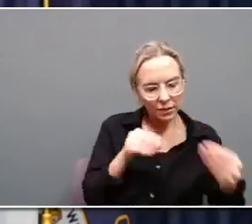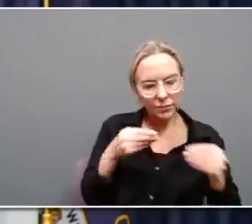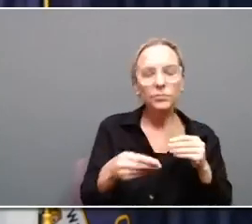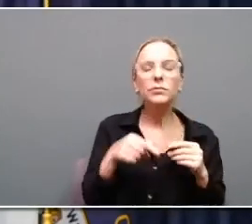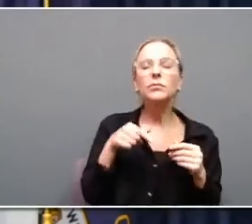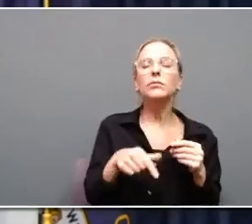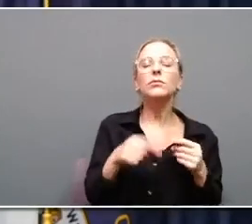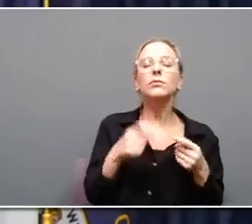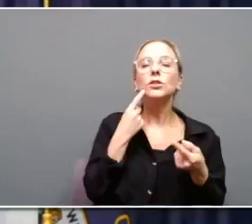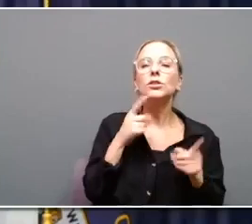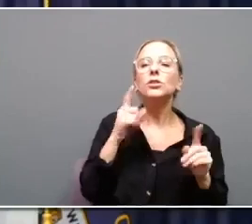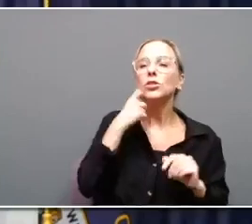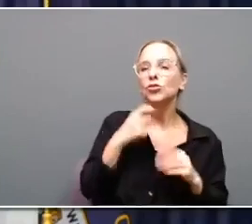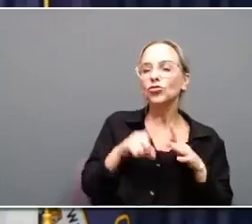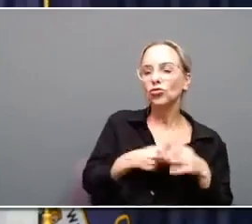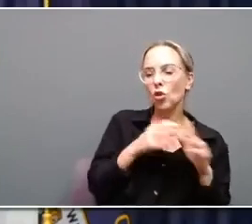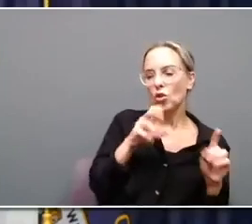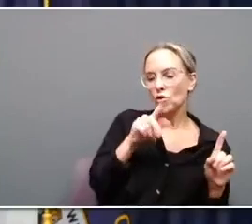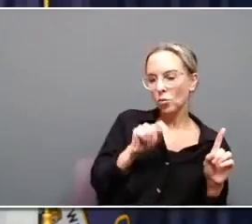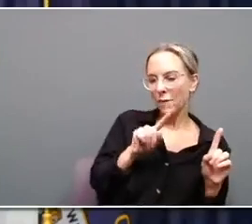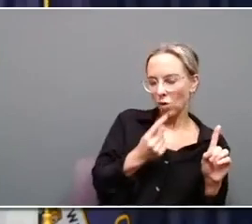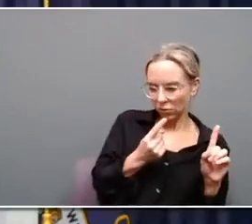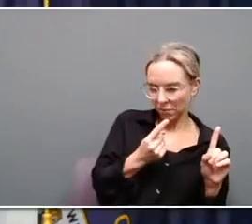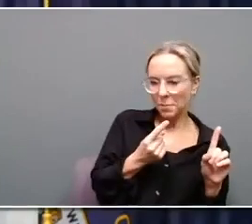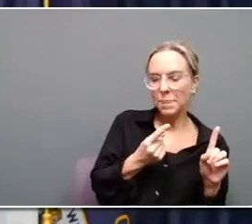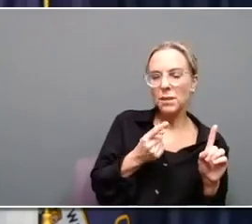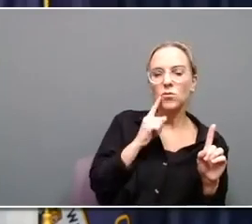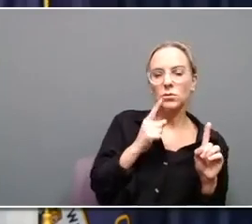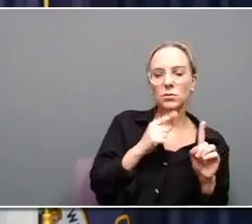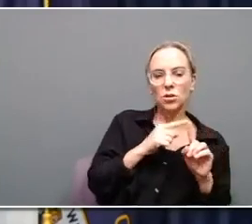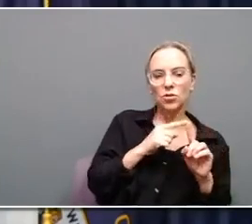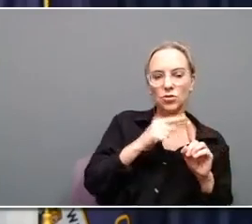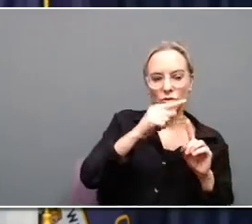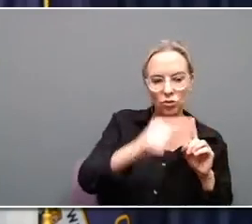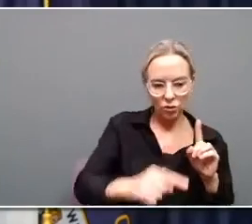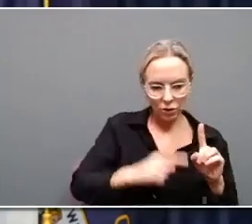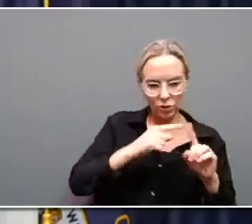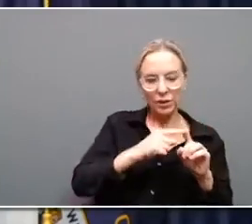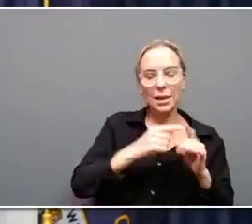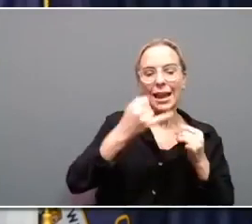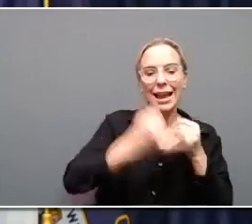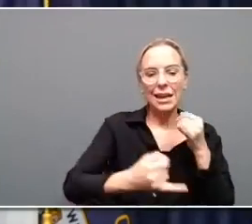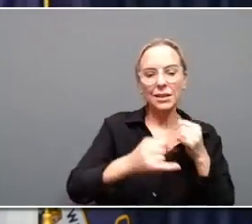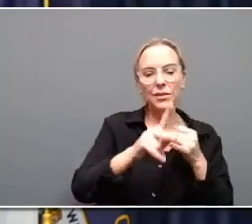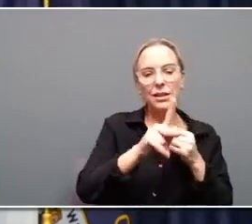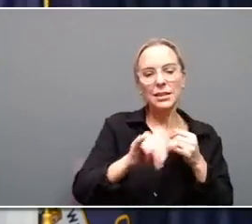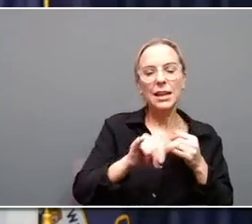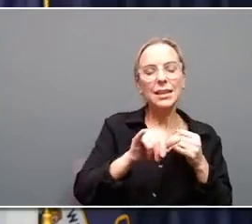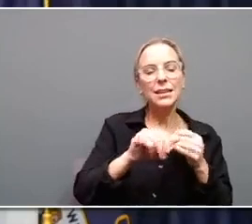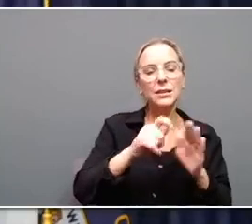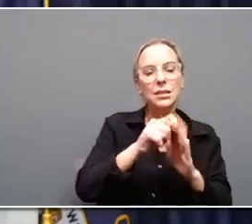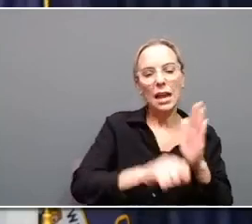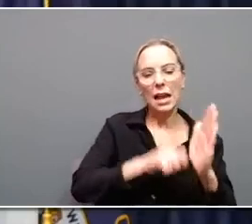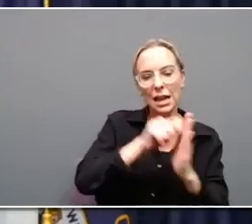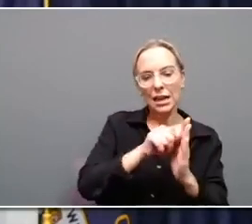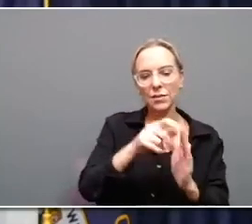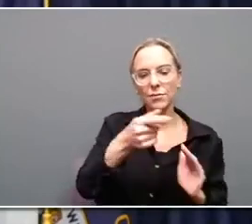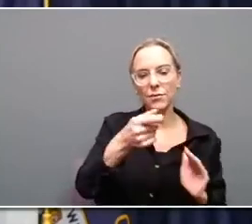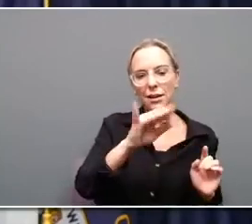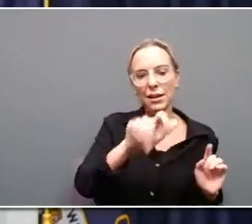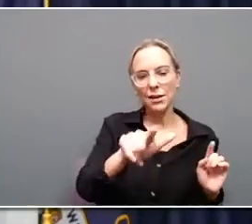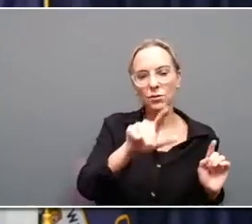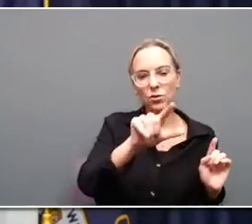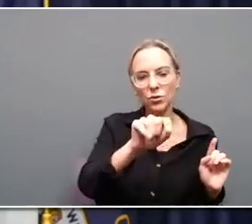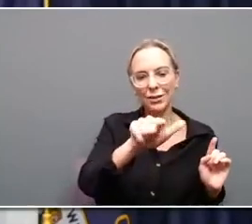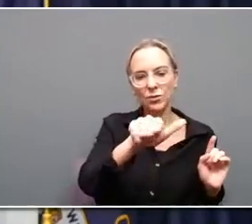effect on October 1st and remains effective through the end of Kentucky's unwinding period, which is April of 2024.